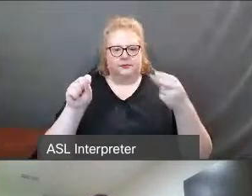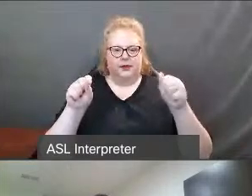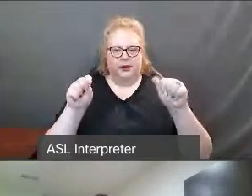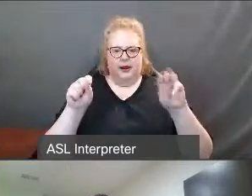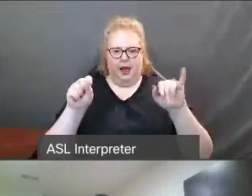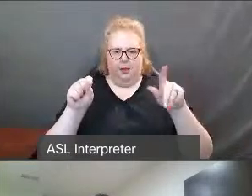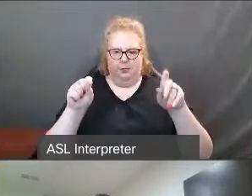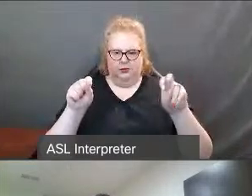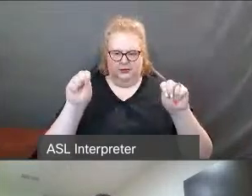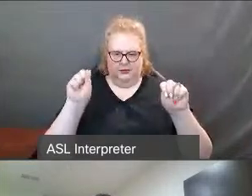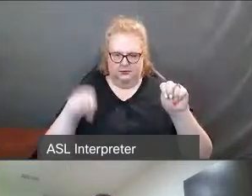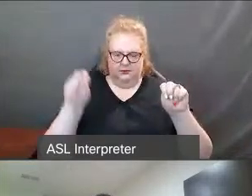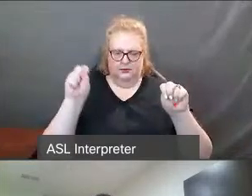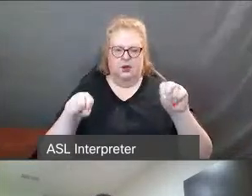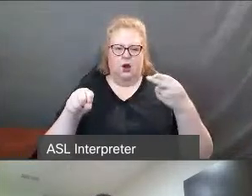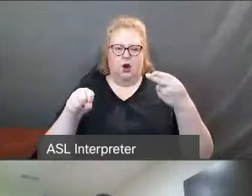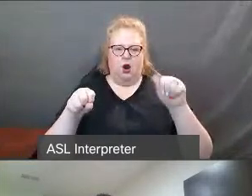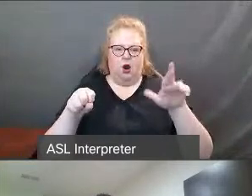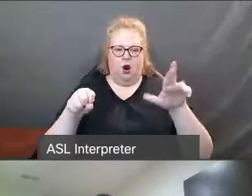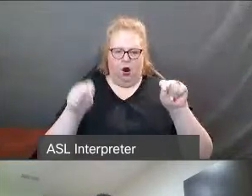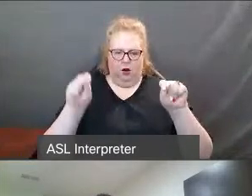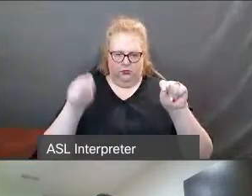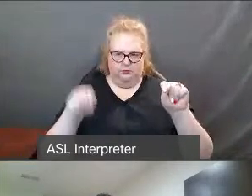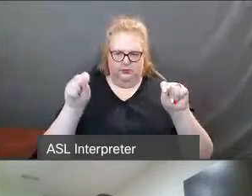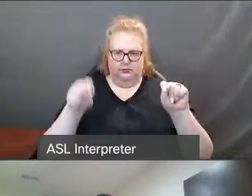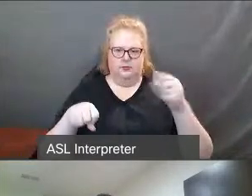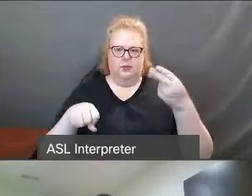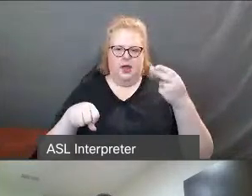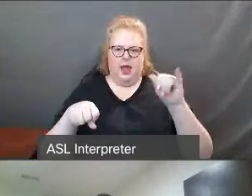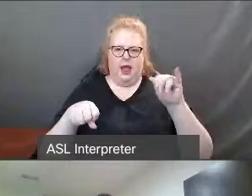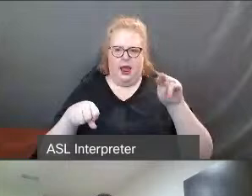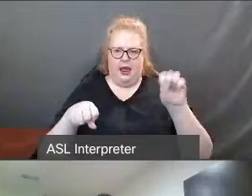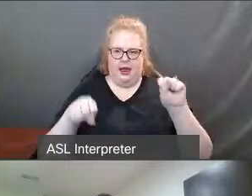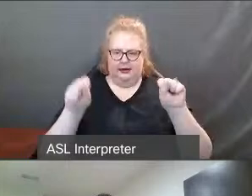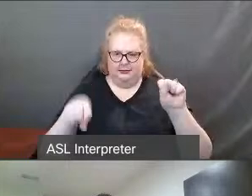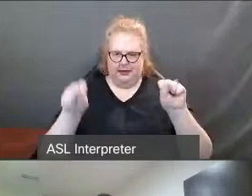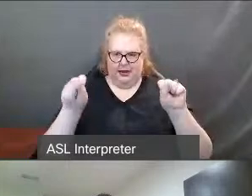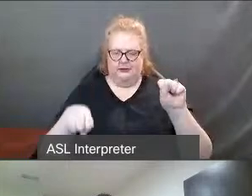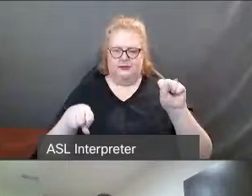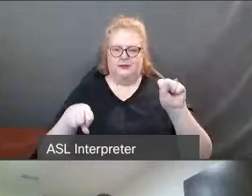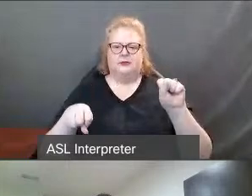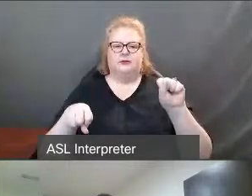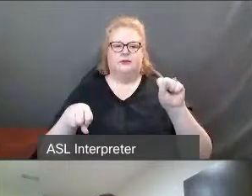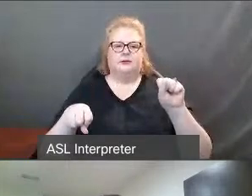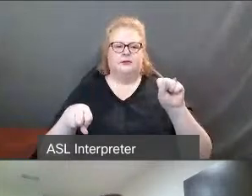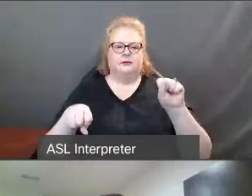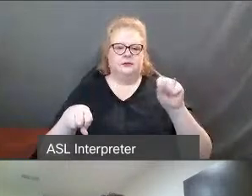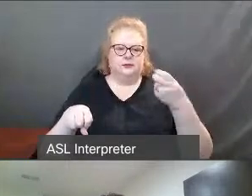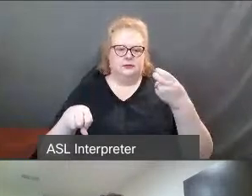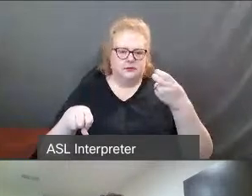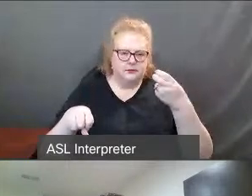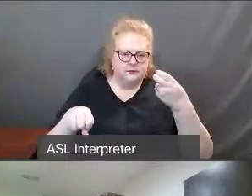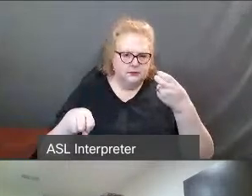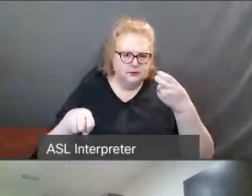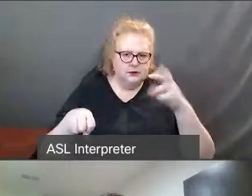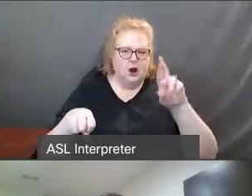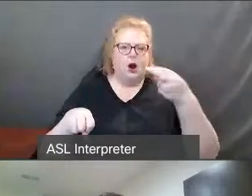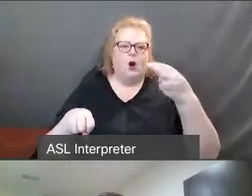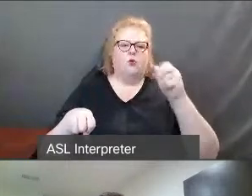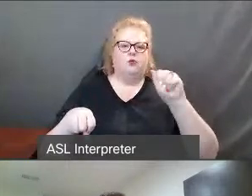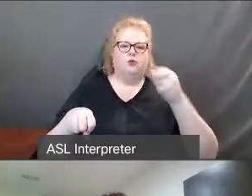Hamilton, Yes. Hart, Yes. Haynes, Yes. Vermon,